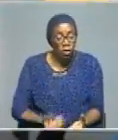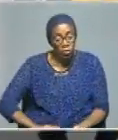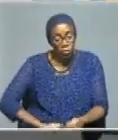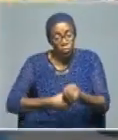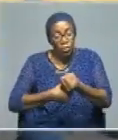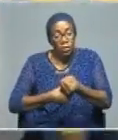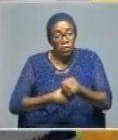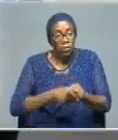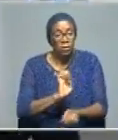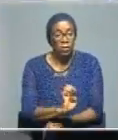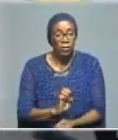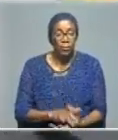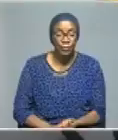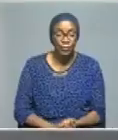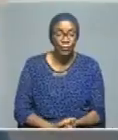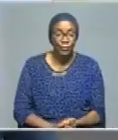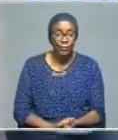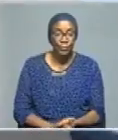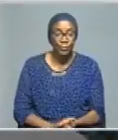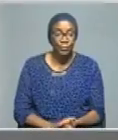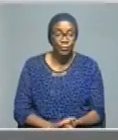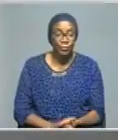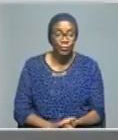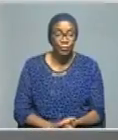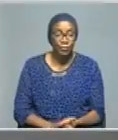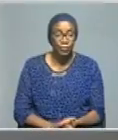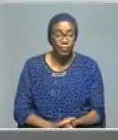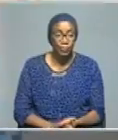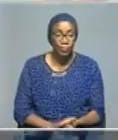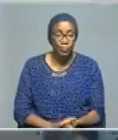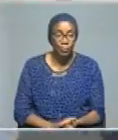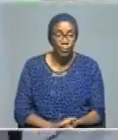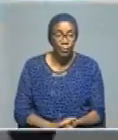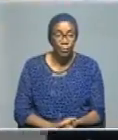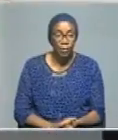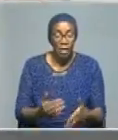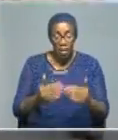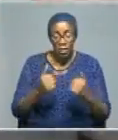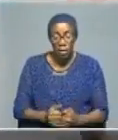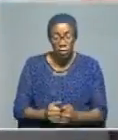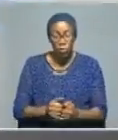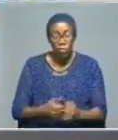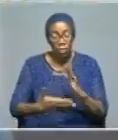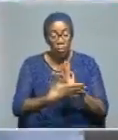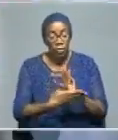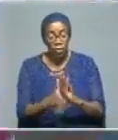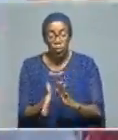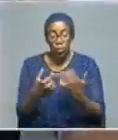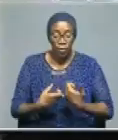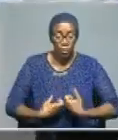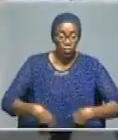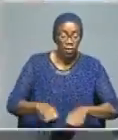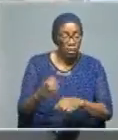Then that will be followed by the opening ceremony, which is taking place later in the